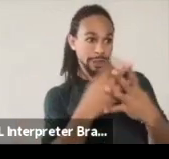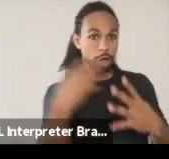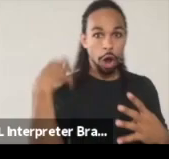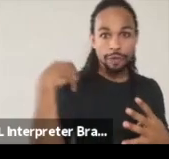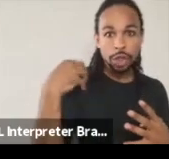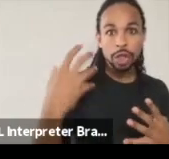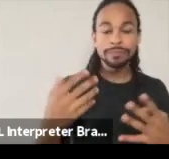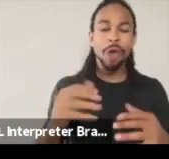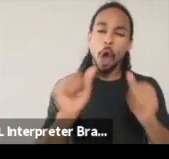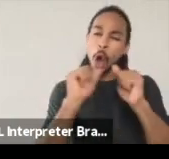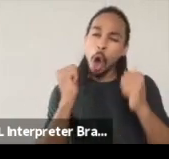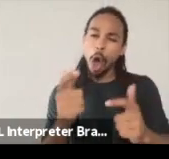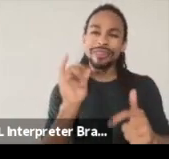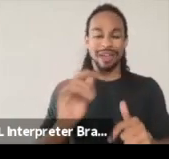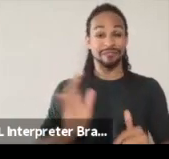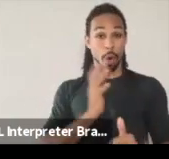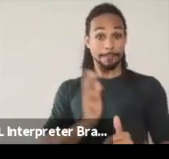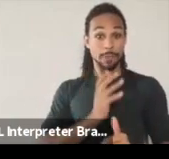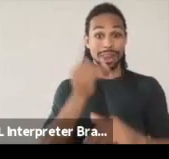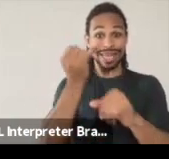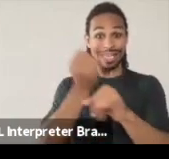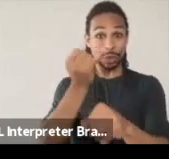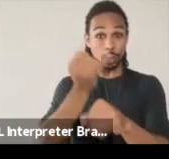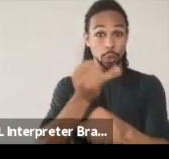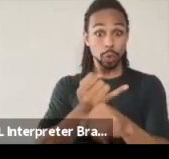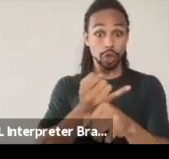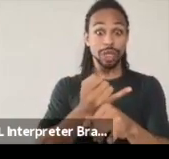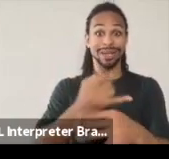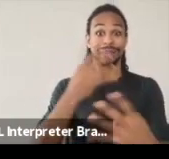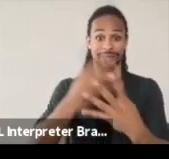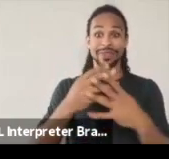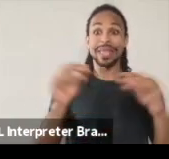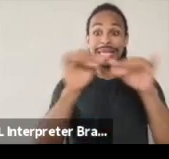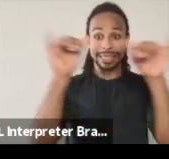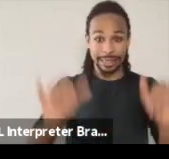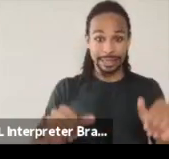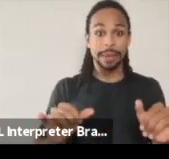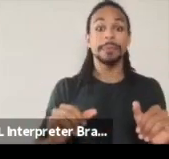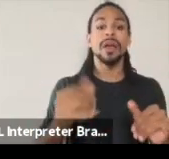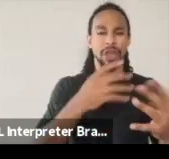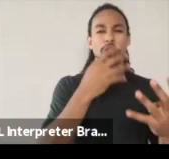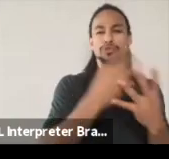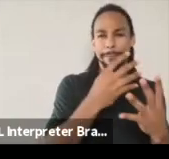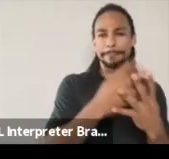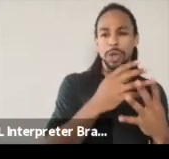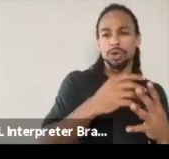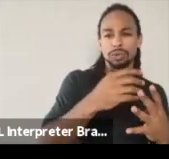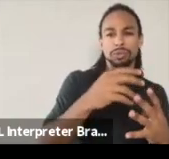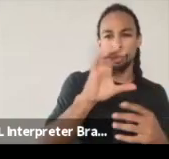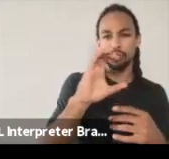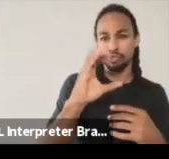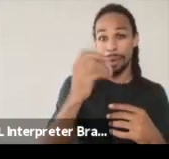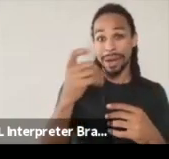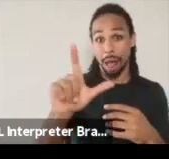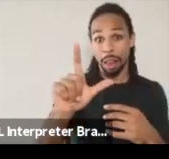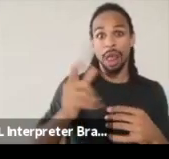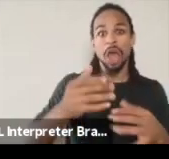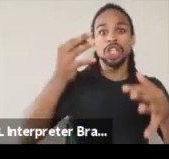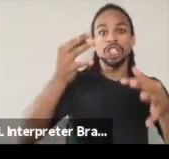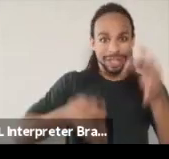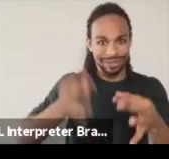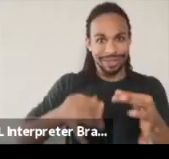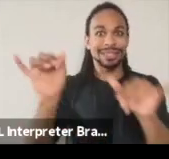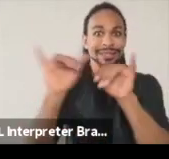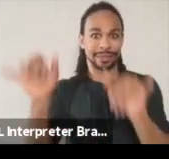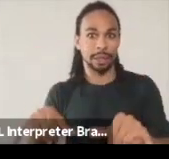formalized institutions that we would call the criminal justice or criminal legal system. But I like to think of